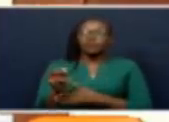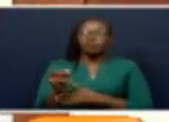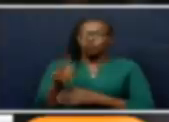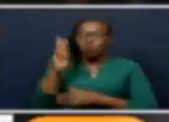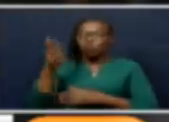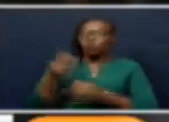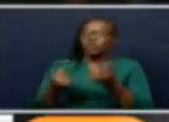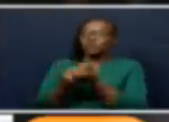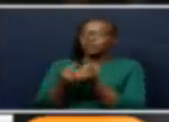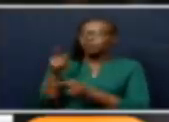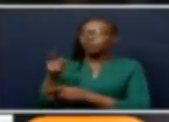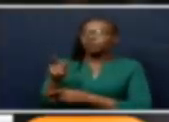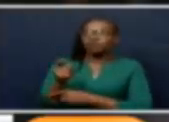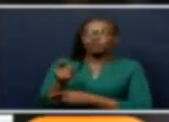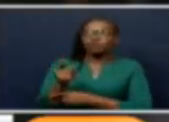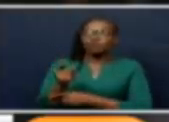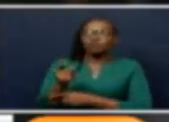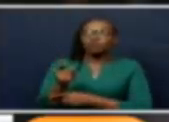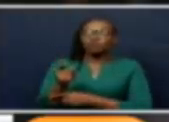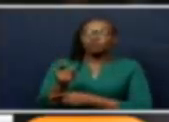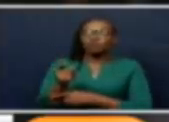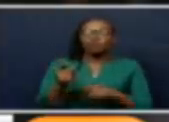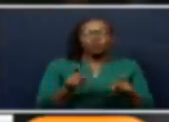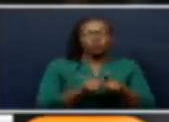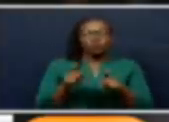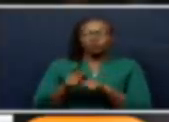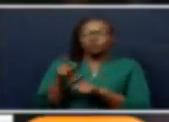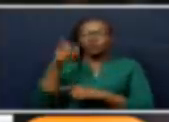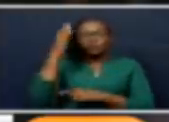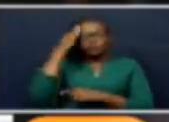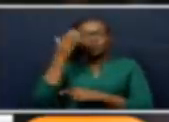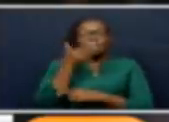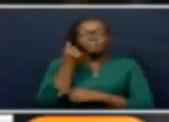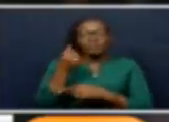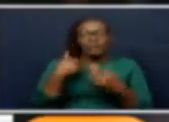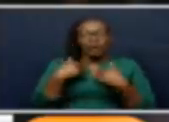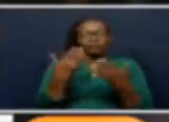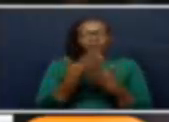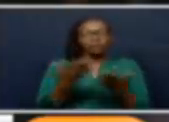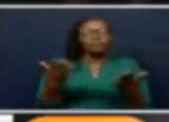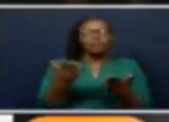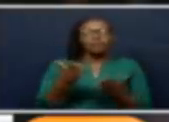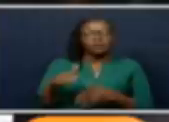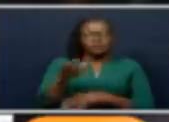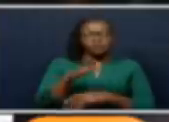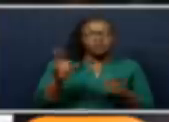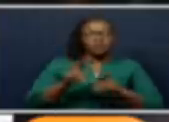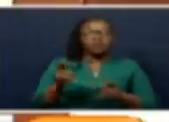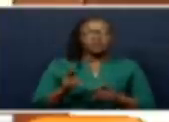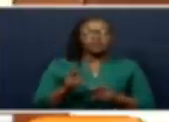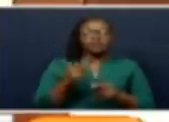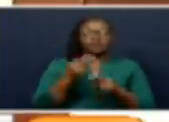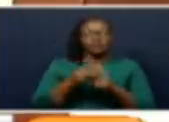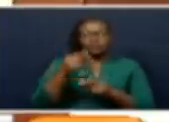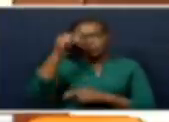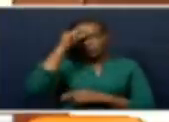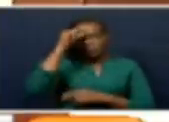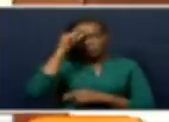So how because he knew very well it's better, yeah, to have something in place called government than not to have